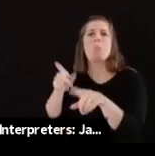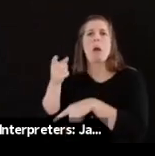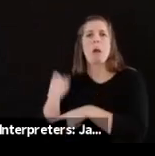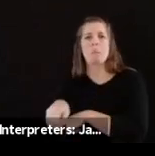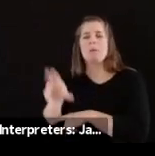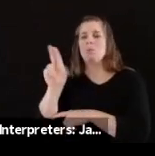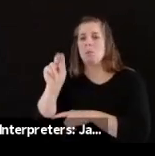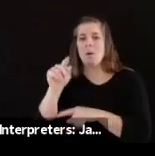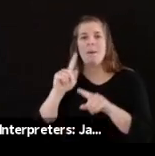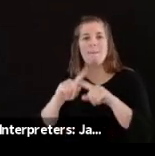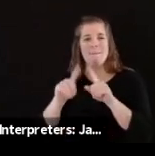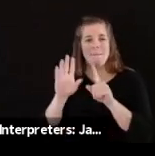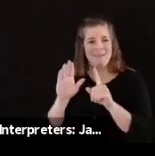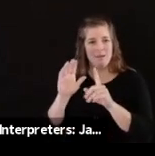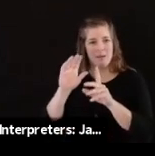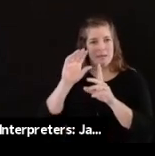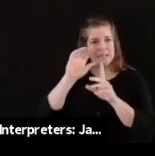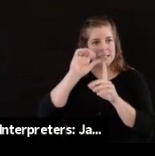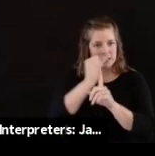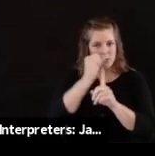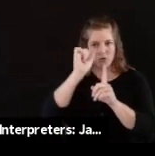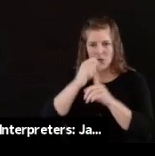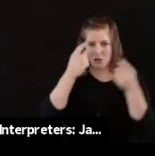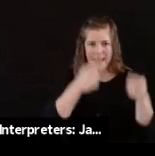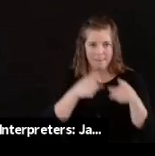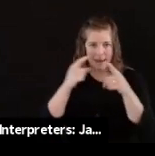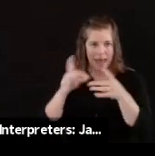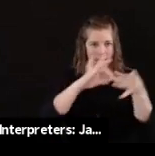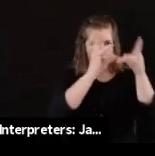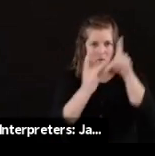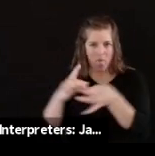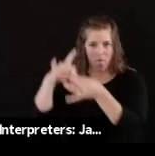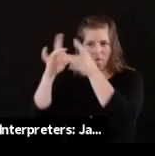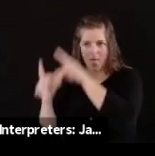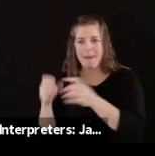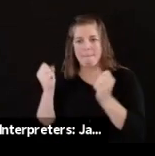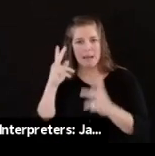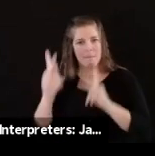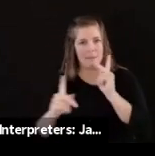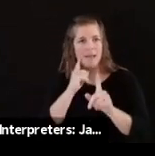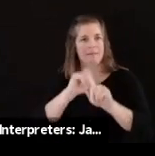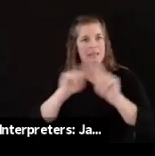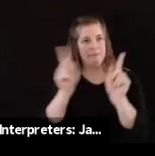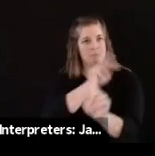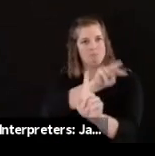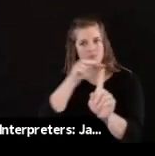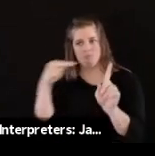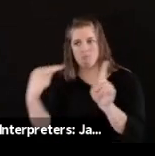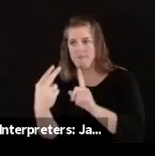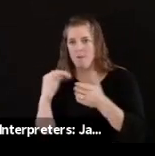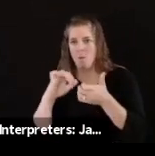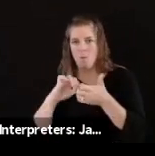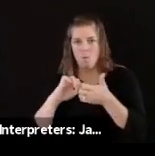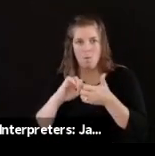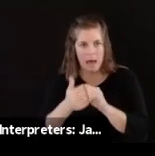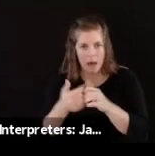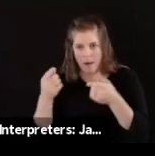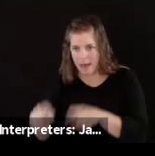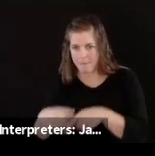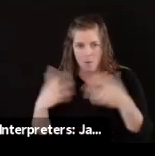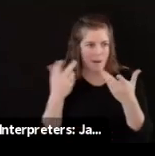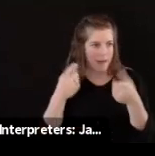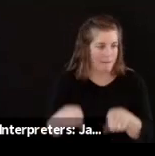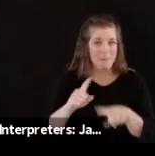of intertwined events about which there can be countless interpretations. If we deliberately choose to explore history